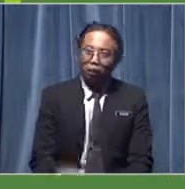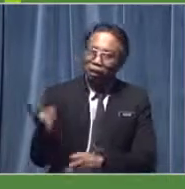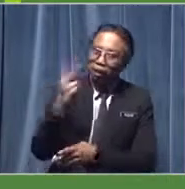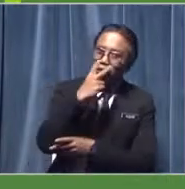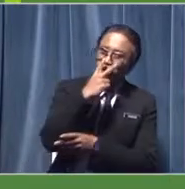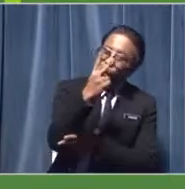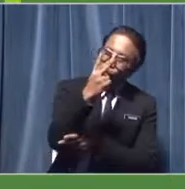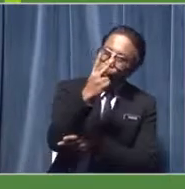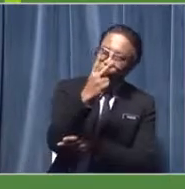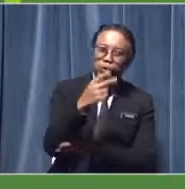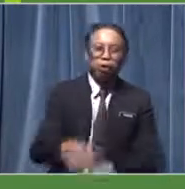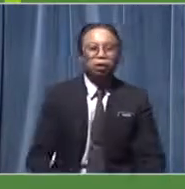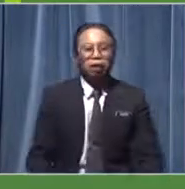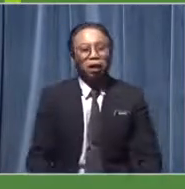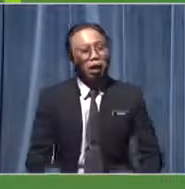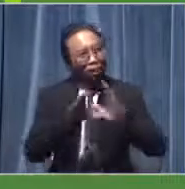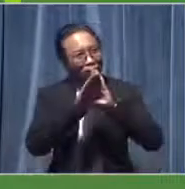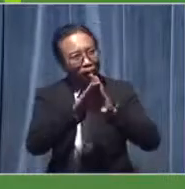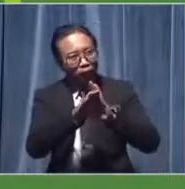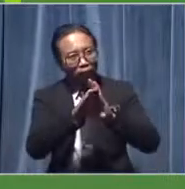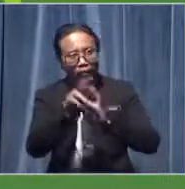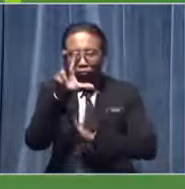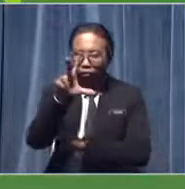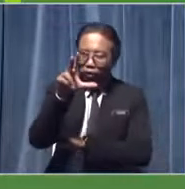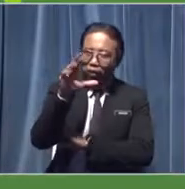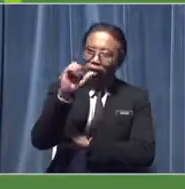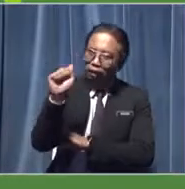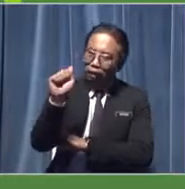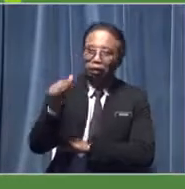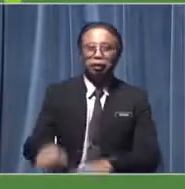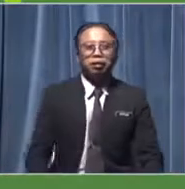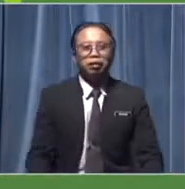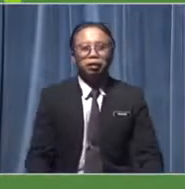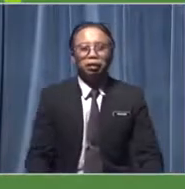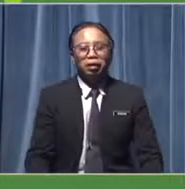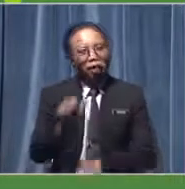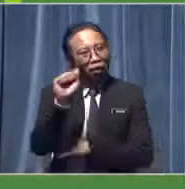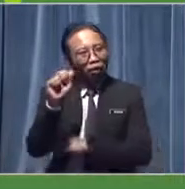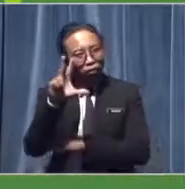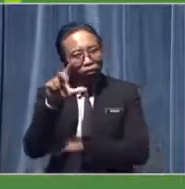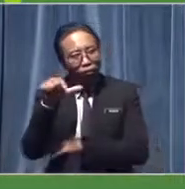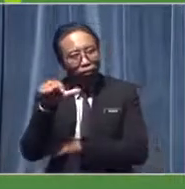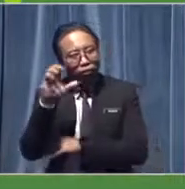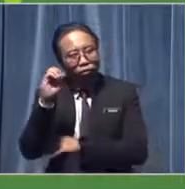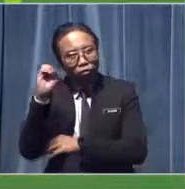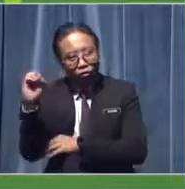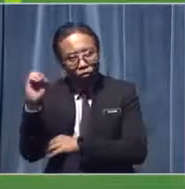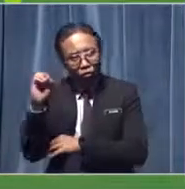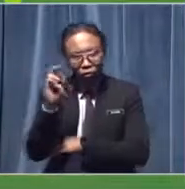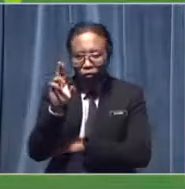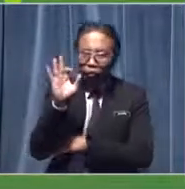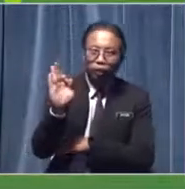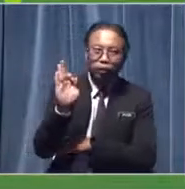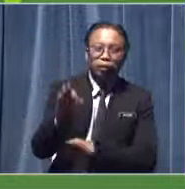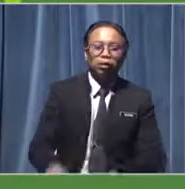Let's look at example 3a. A 3.00